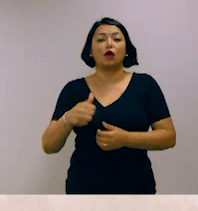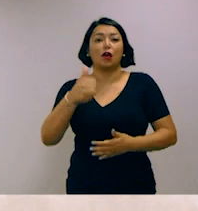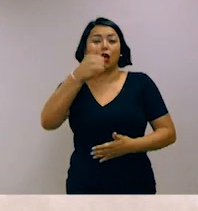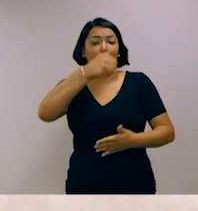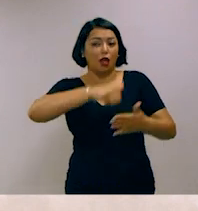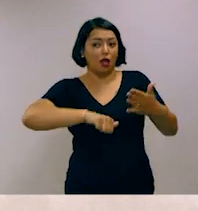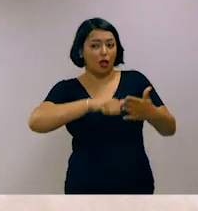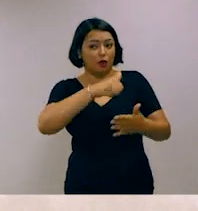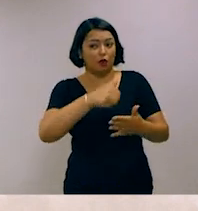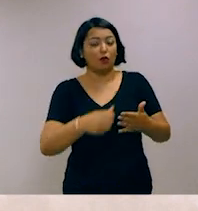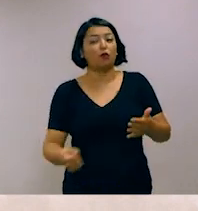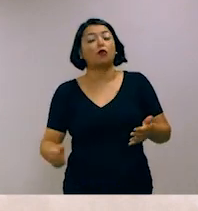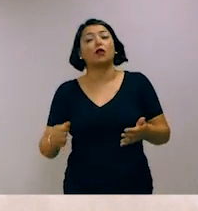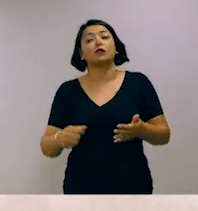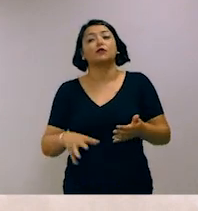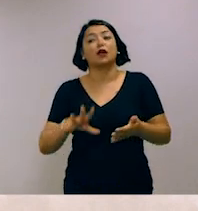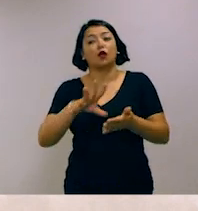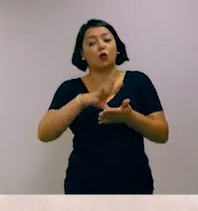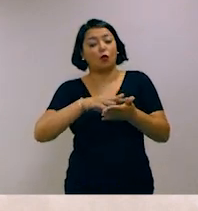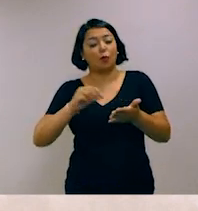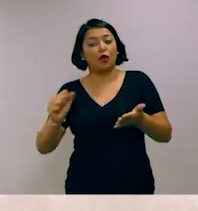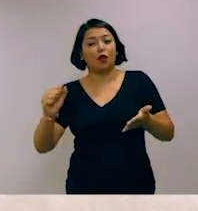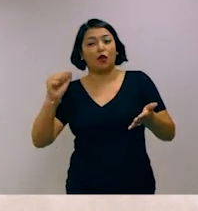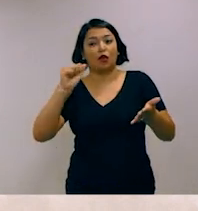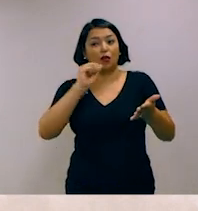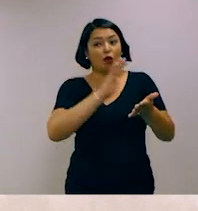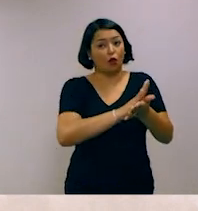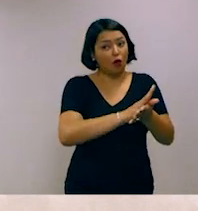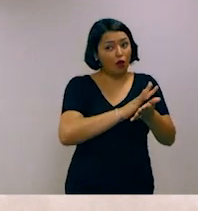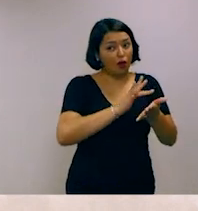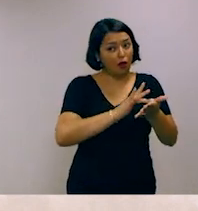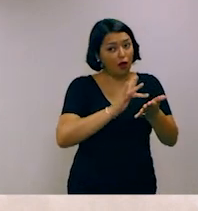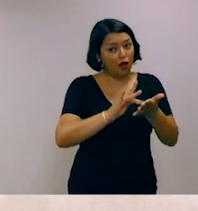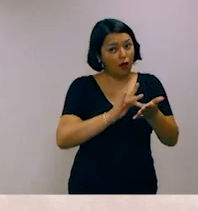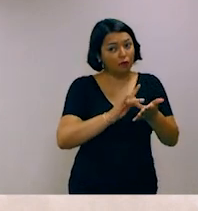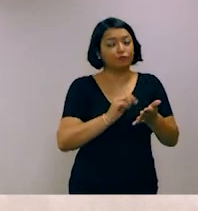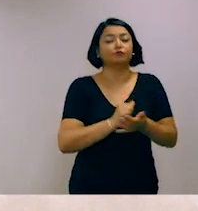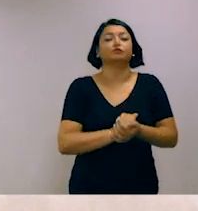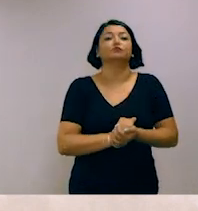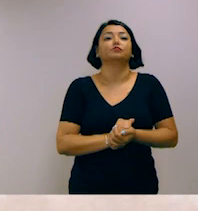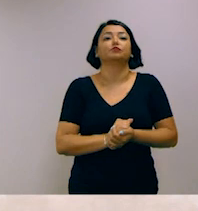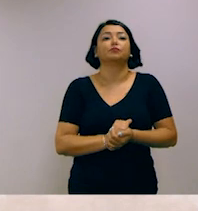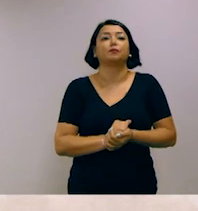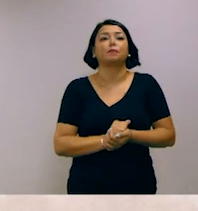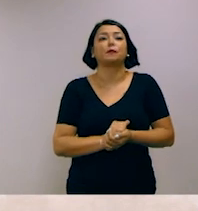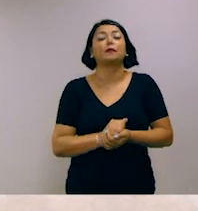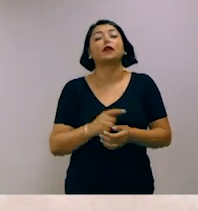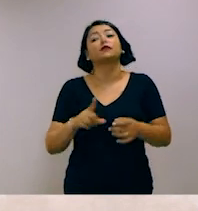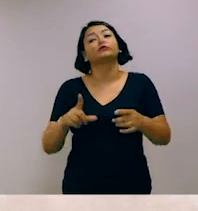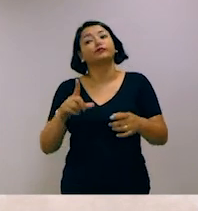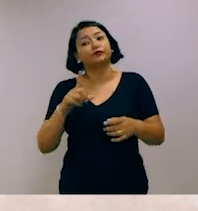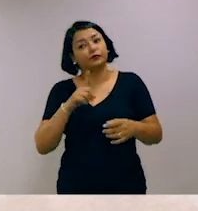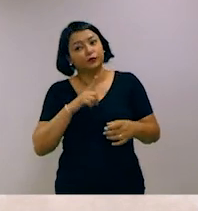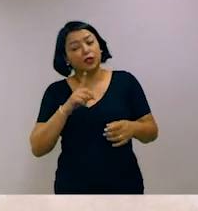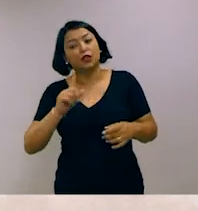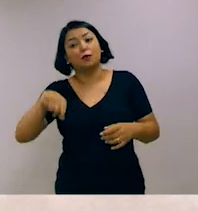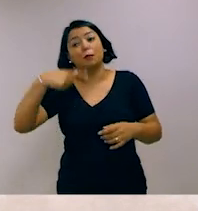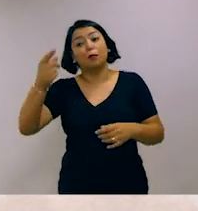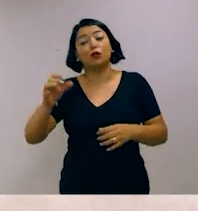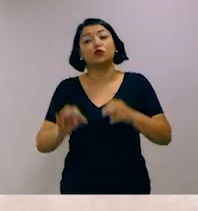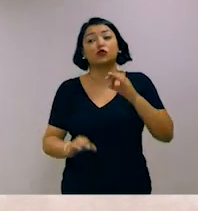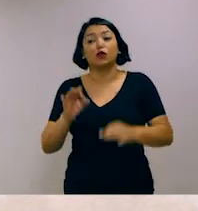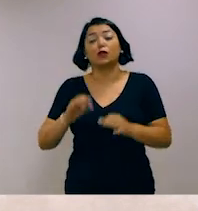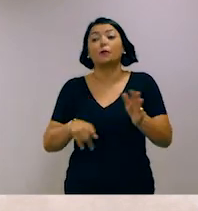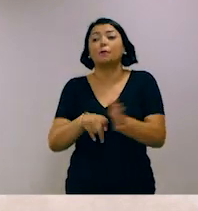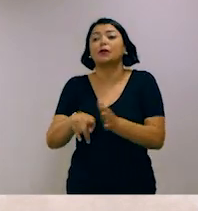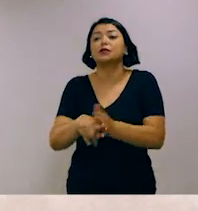ruling, or you can only copy and paste the ruling. And the third way, which is for the